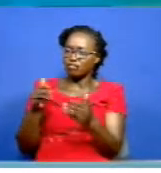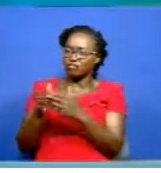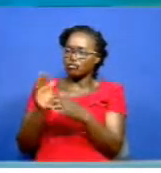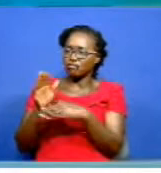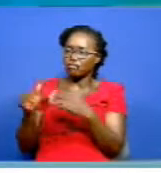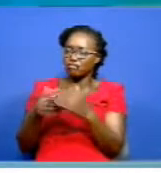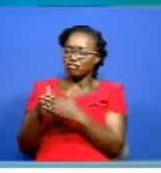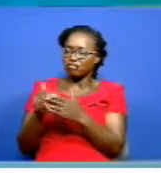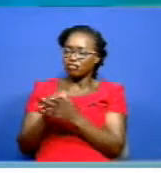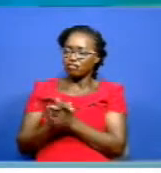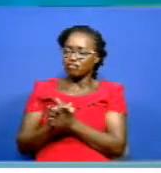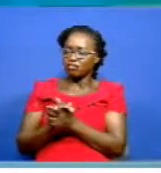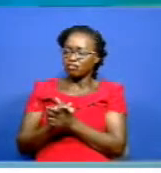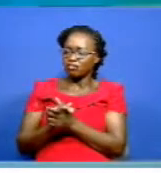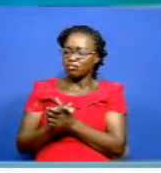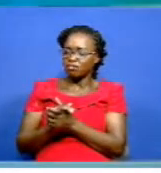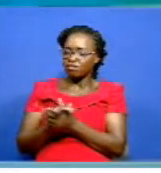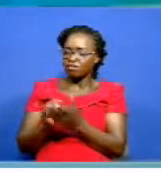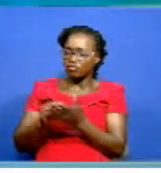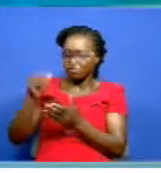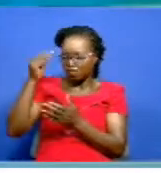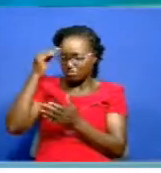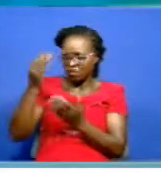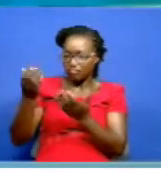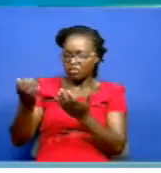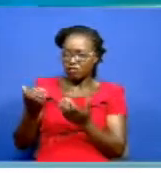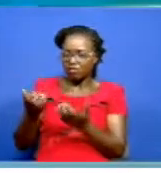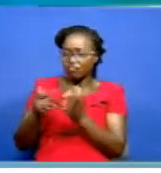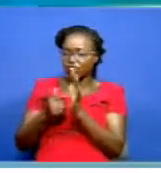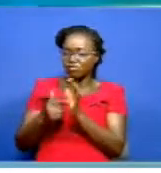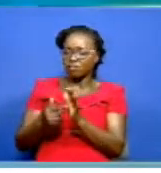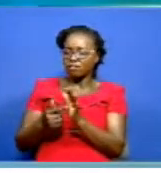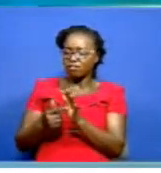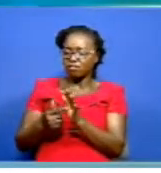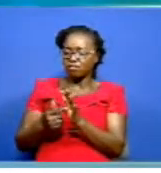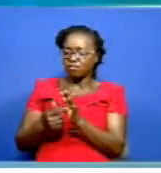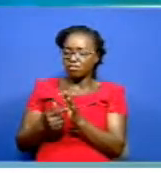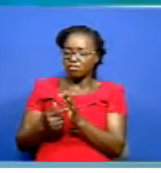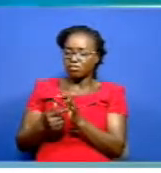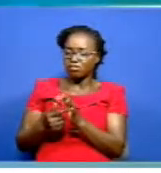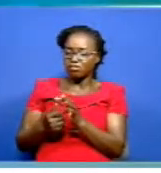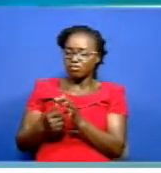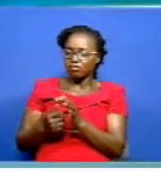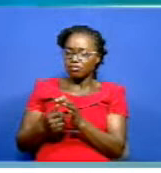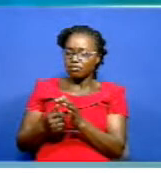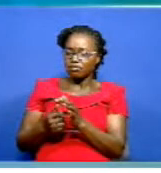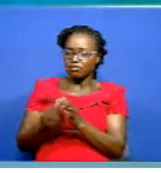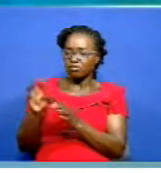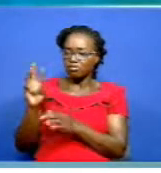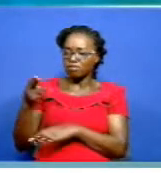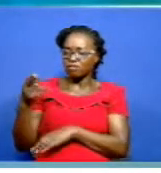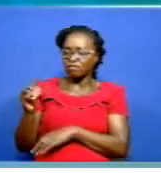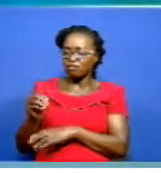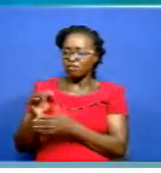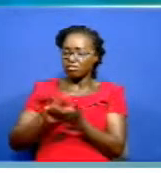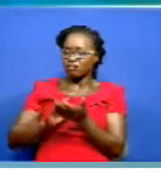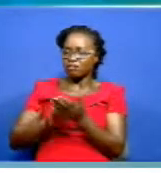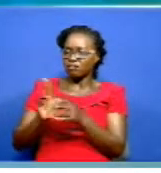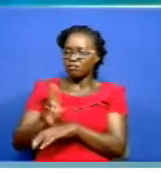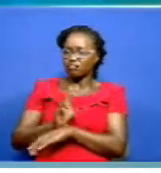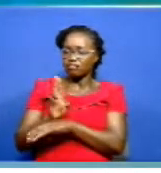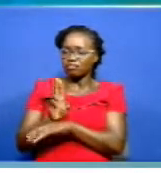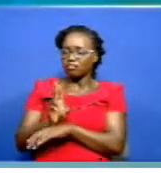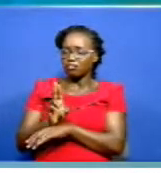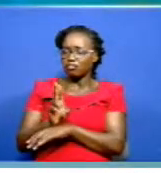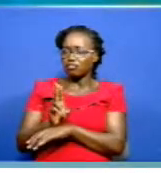need studies to show otherwise. The WHO also recommends the use for the